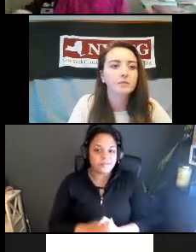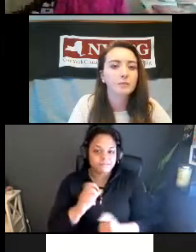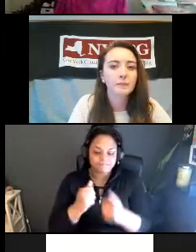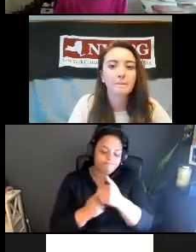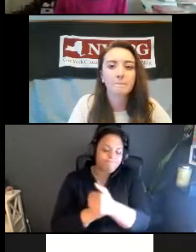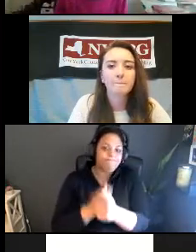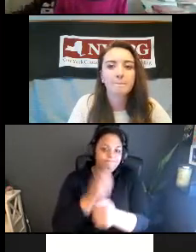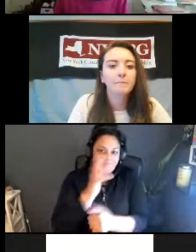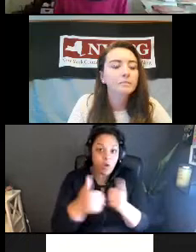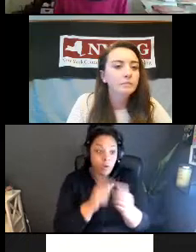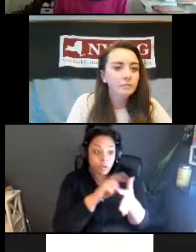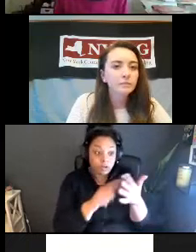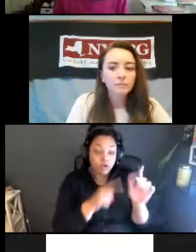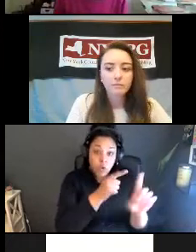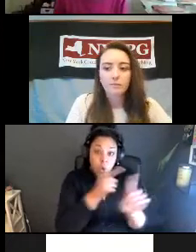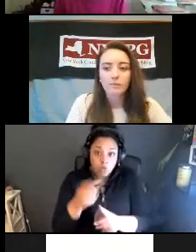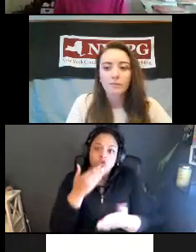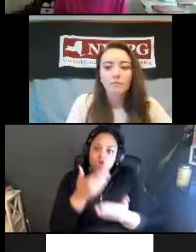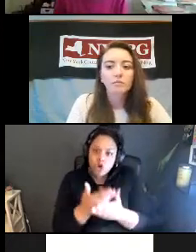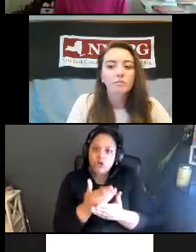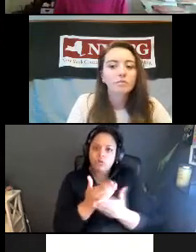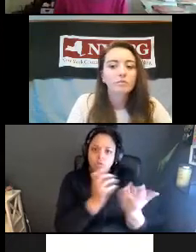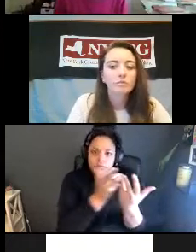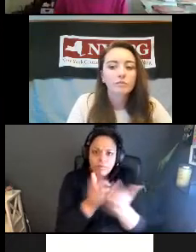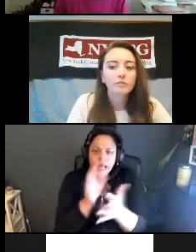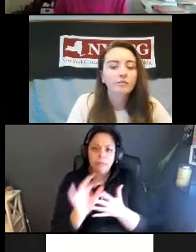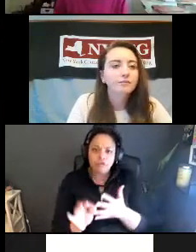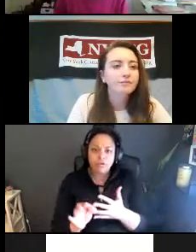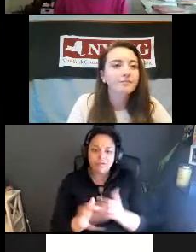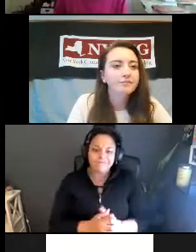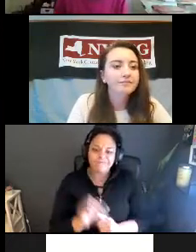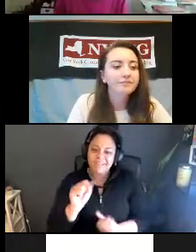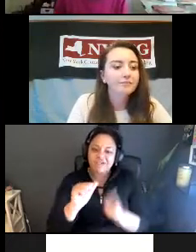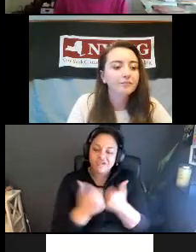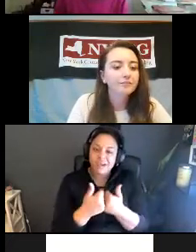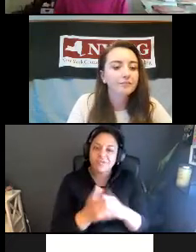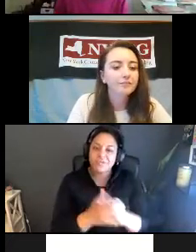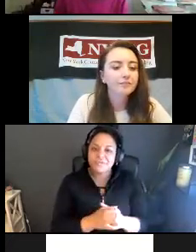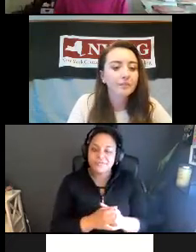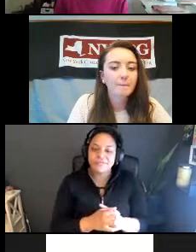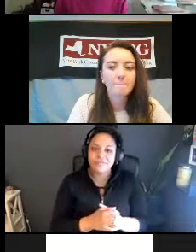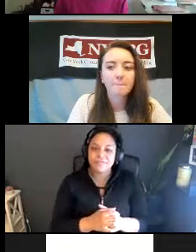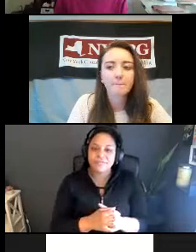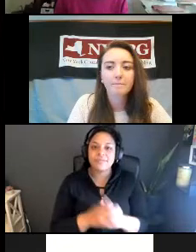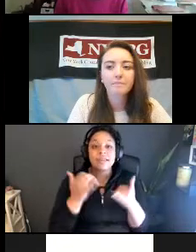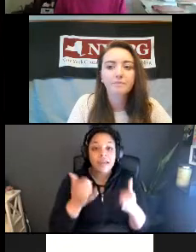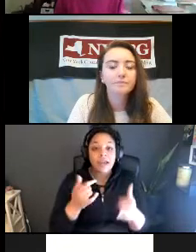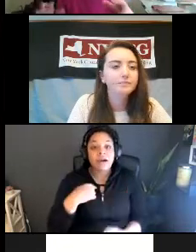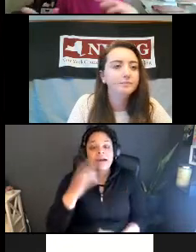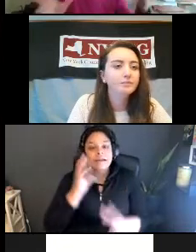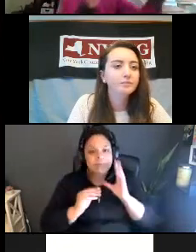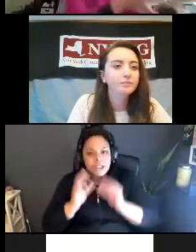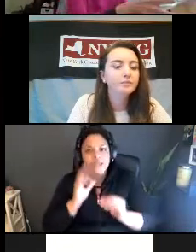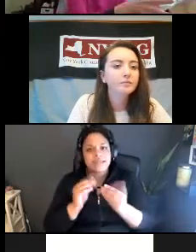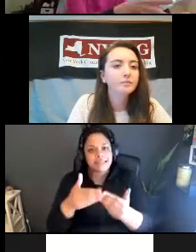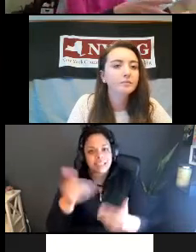these goals are viable options. And it's challenging. It's a lot easier, as I've done in some settings, of